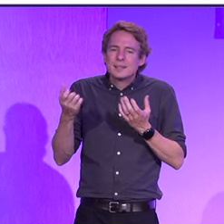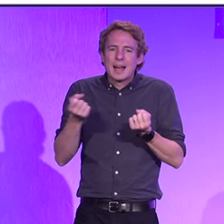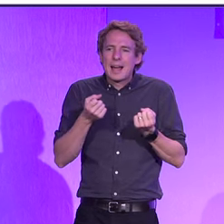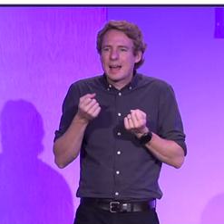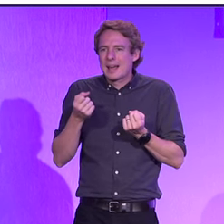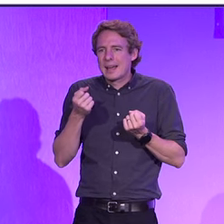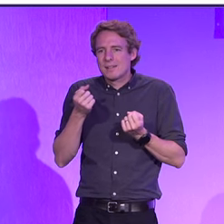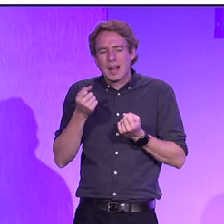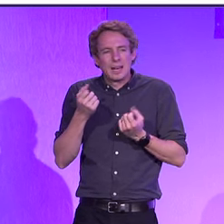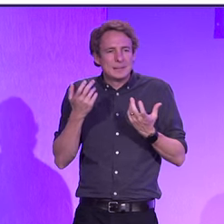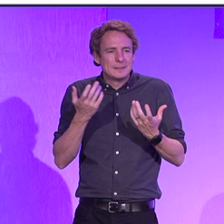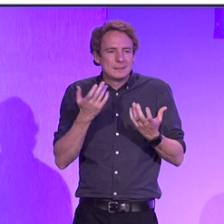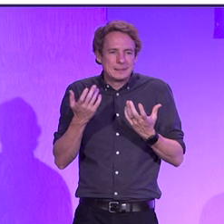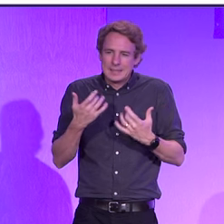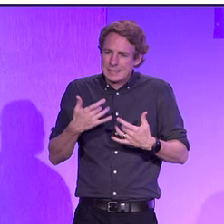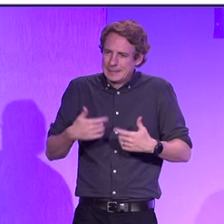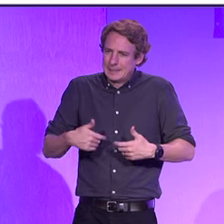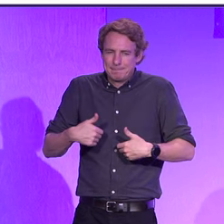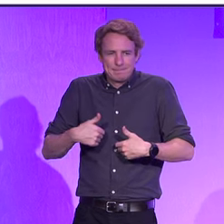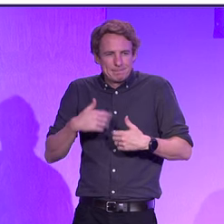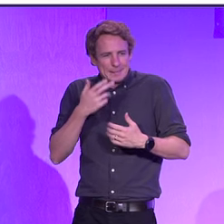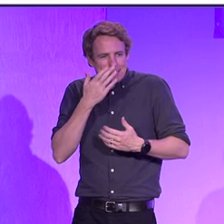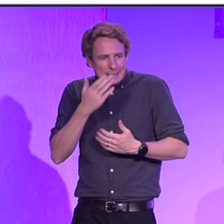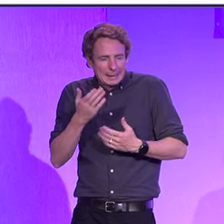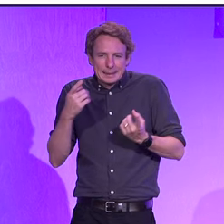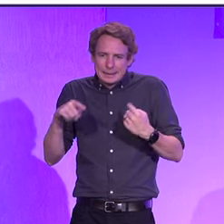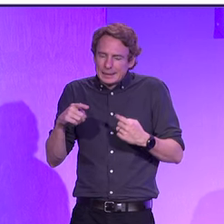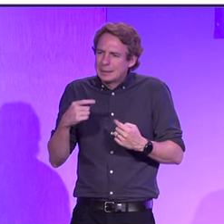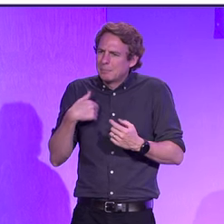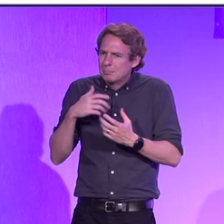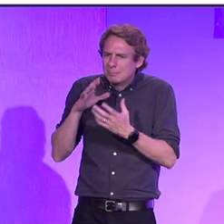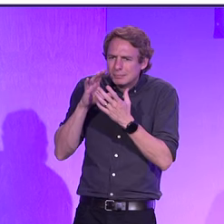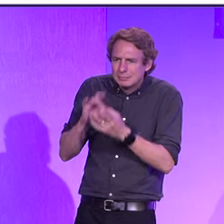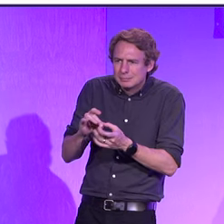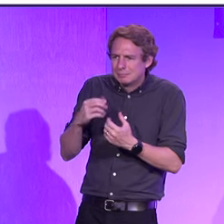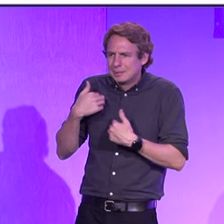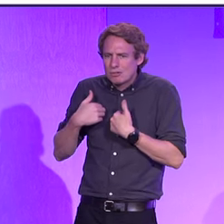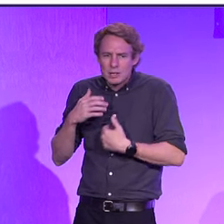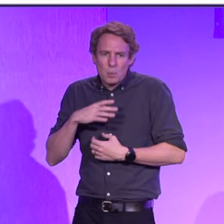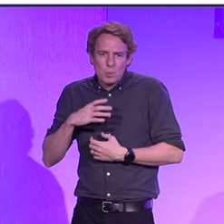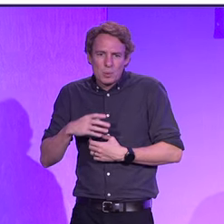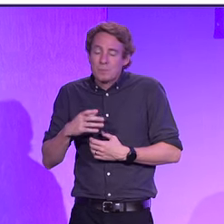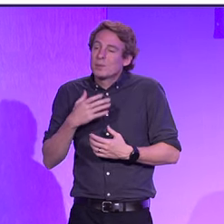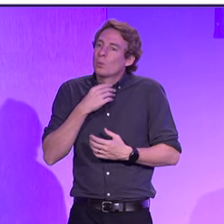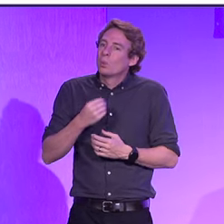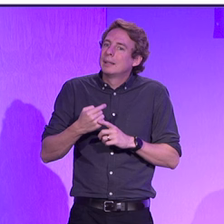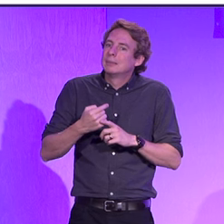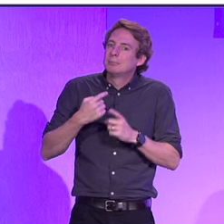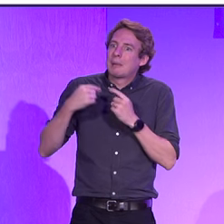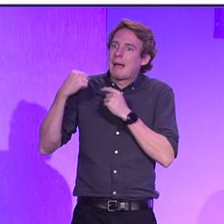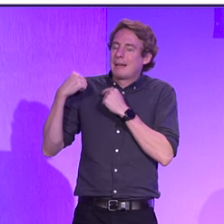like this look in their eye that is so intriguing to me. And I just wish I could go back 10 years ago, 15 years ago,